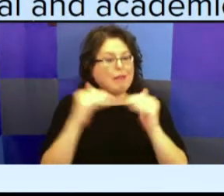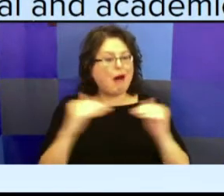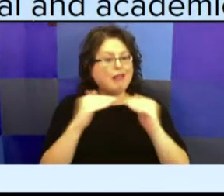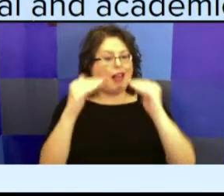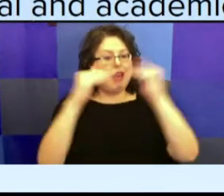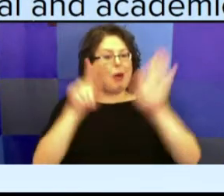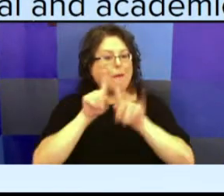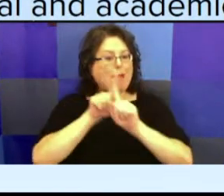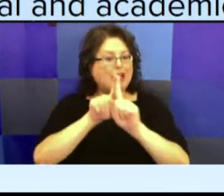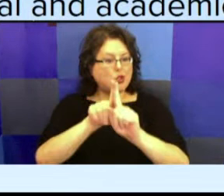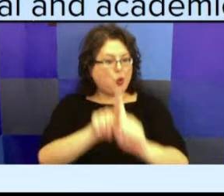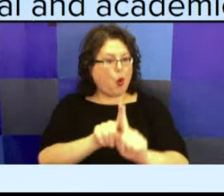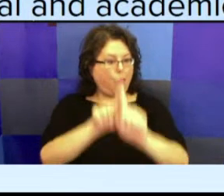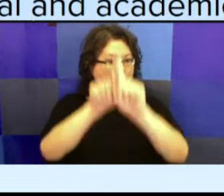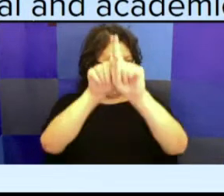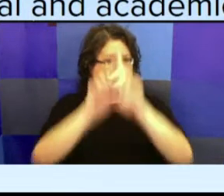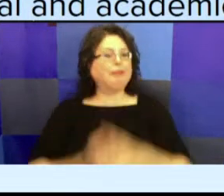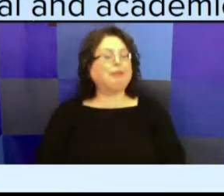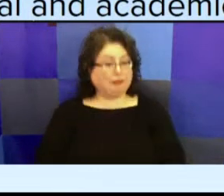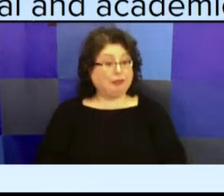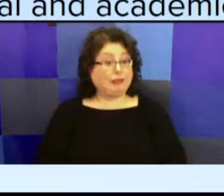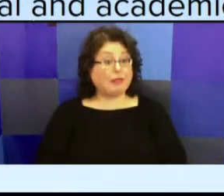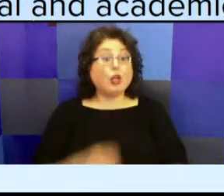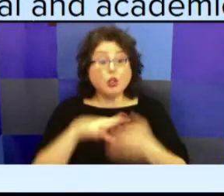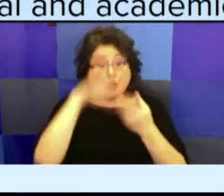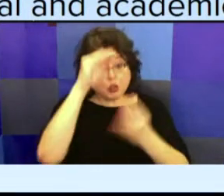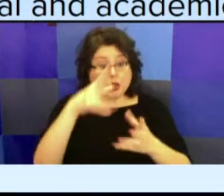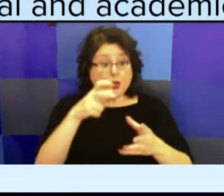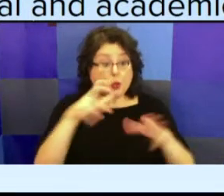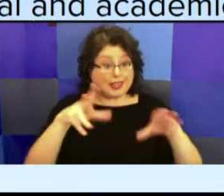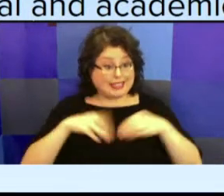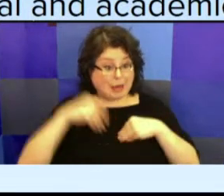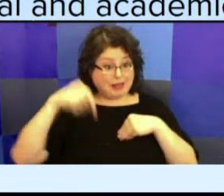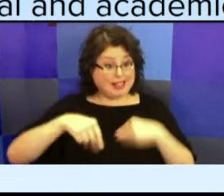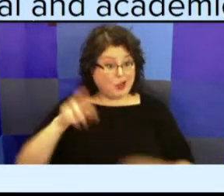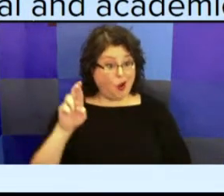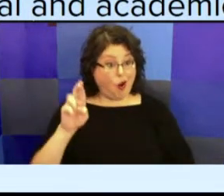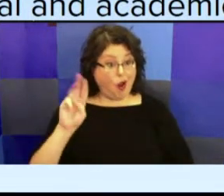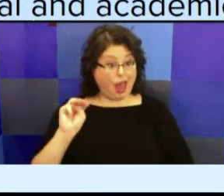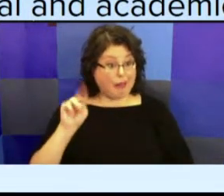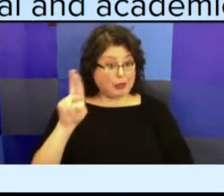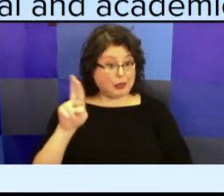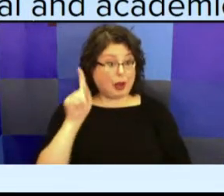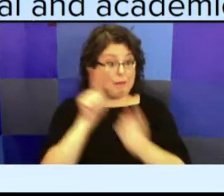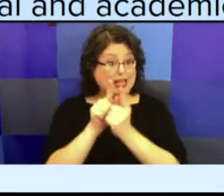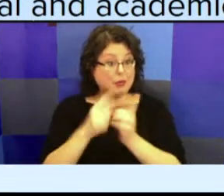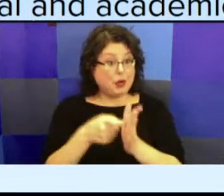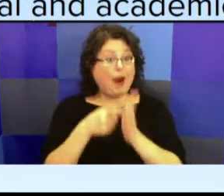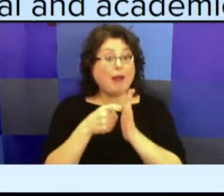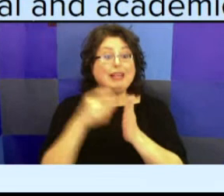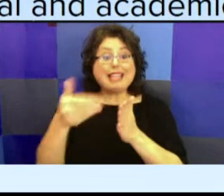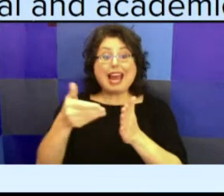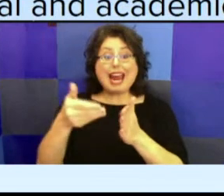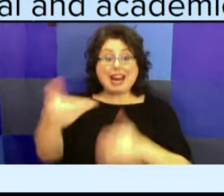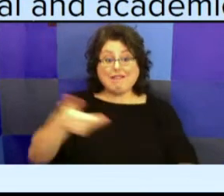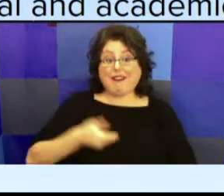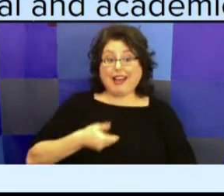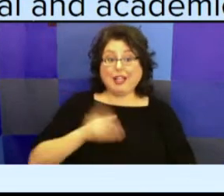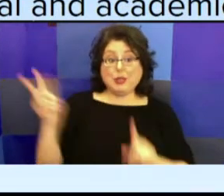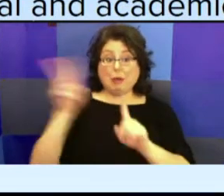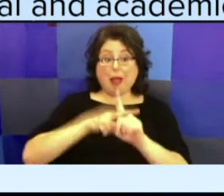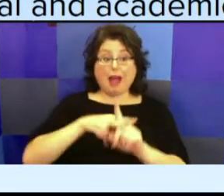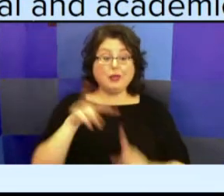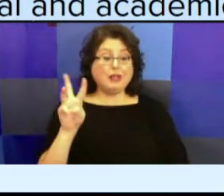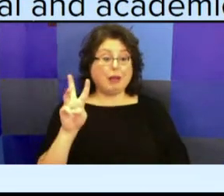mentoring. Students who have been accepted into RMU and meet certain requirements are invited to apply to the